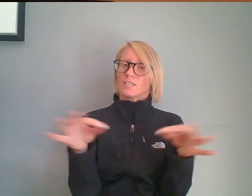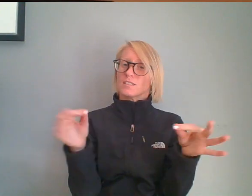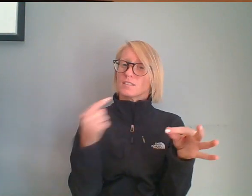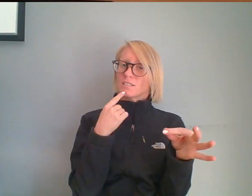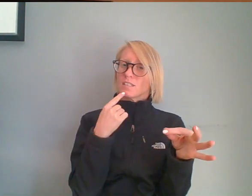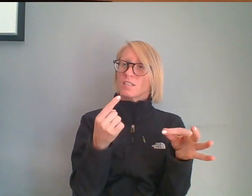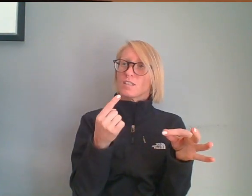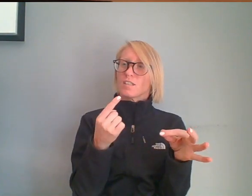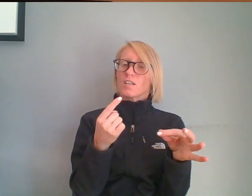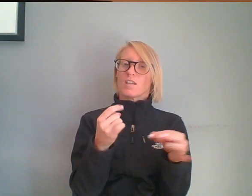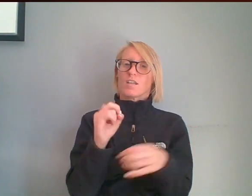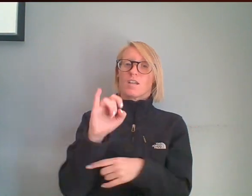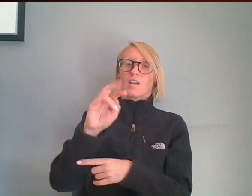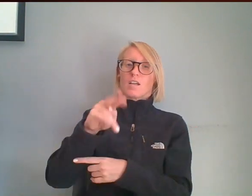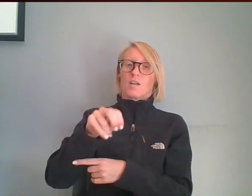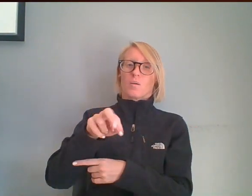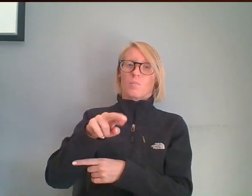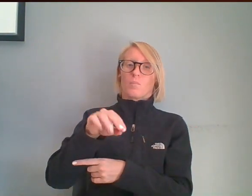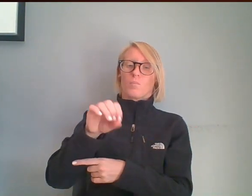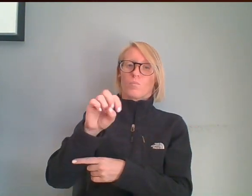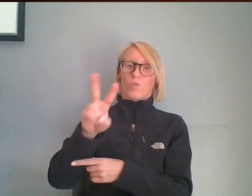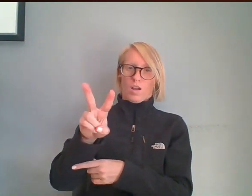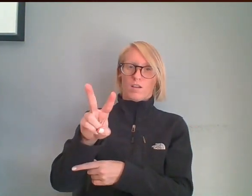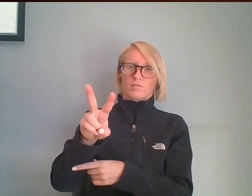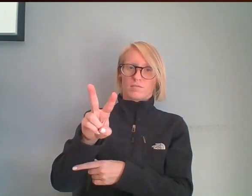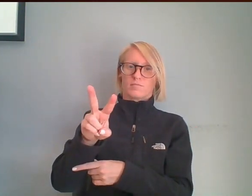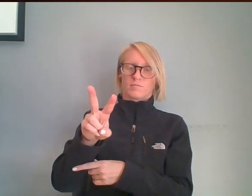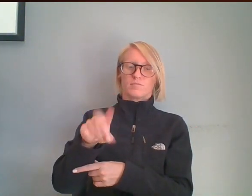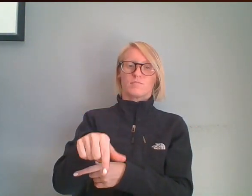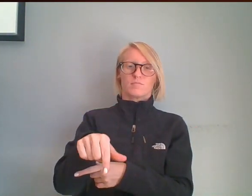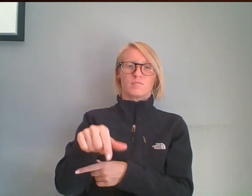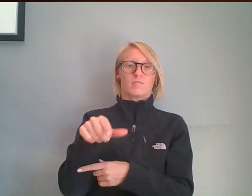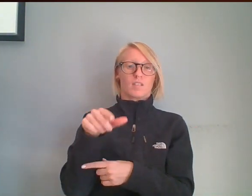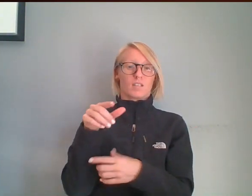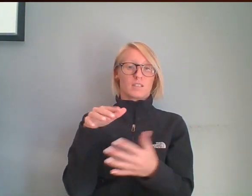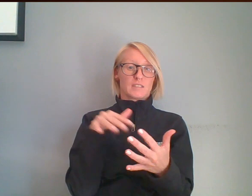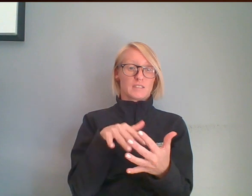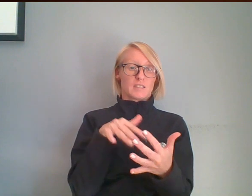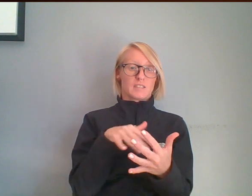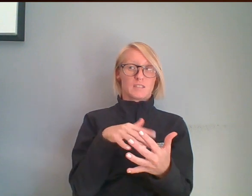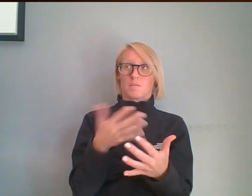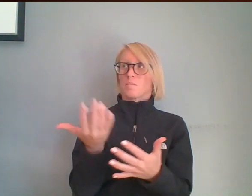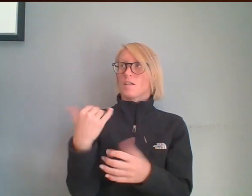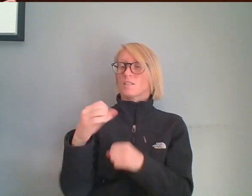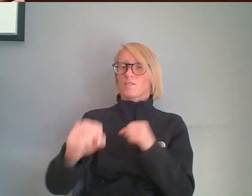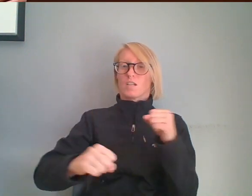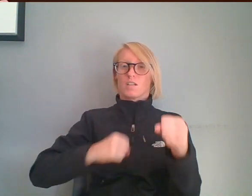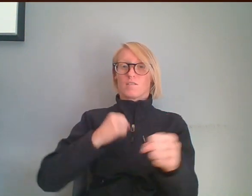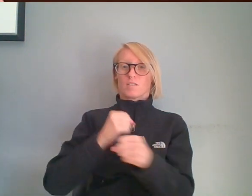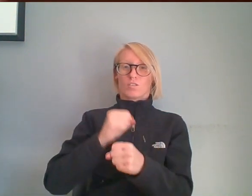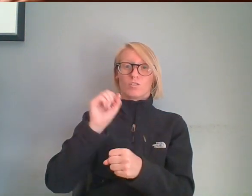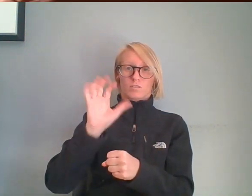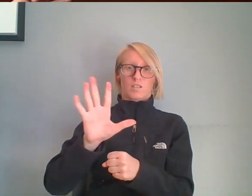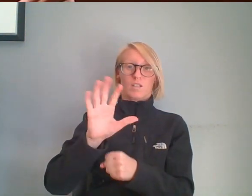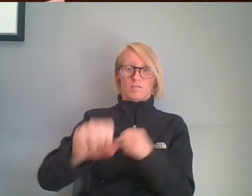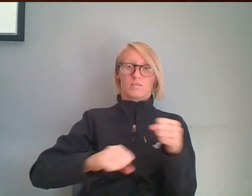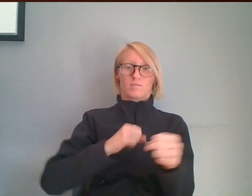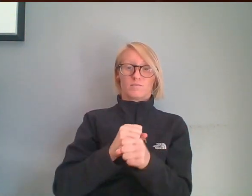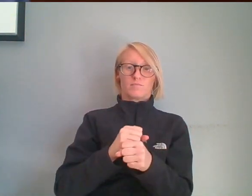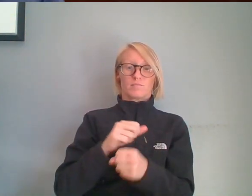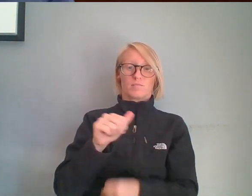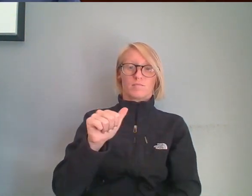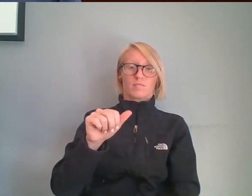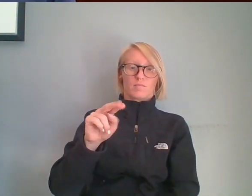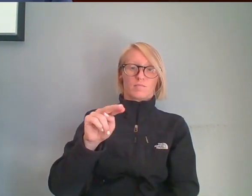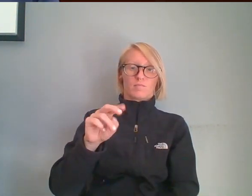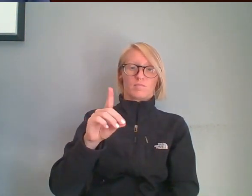improvisation. Through the continuing studies program here at Stanford, for the past 5 years, I have co-taught a class with Adam Tobin. He